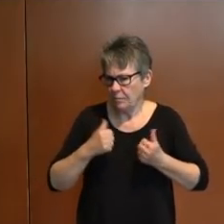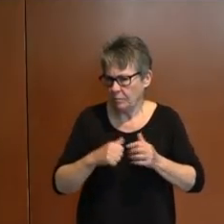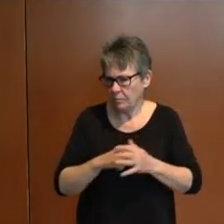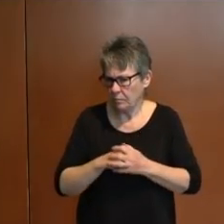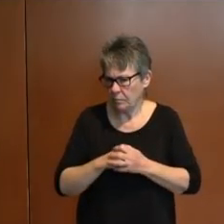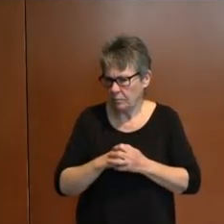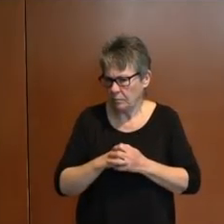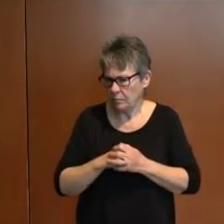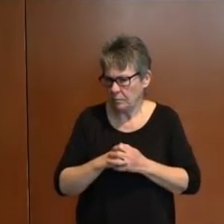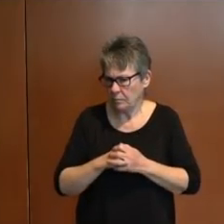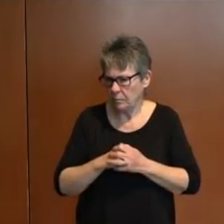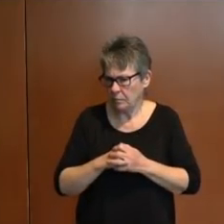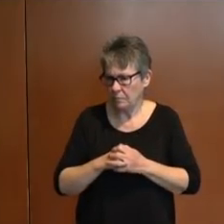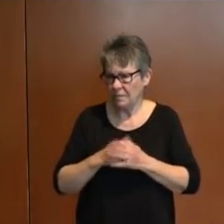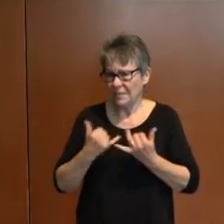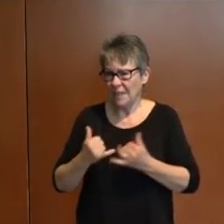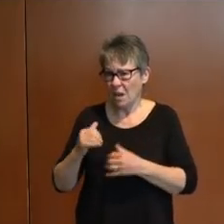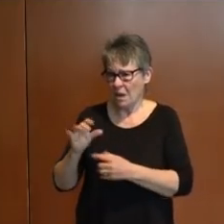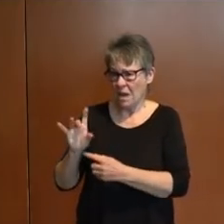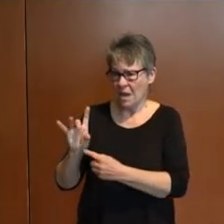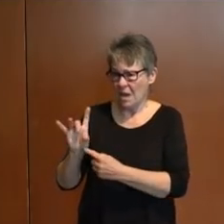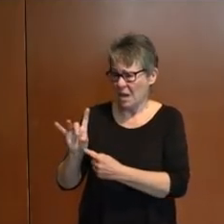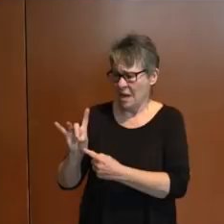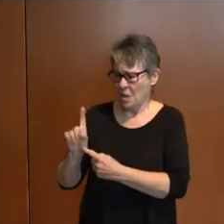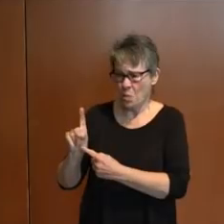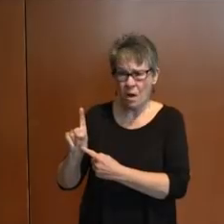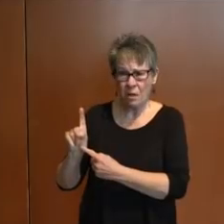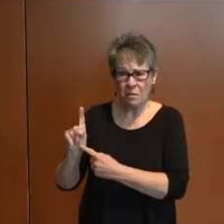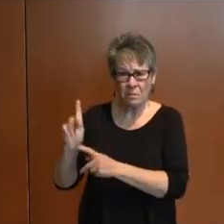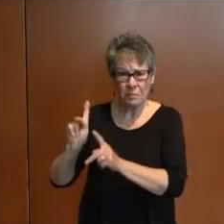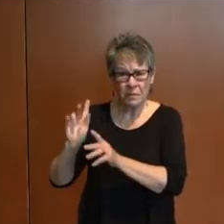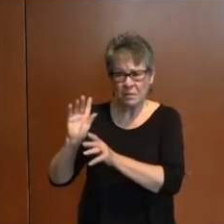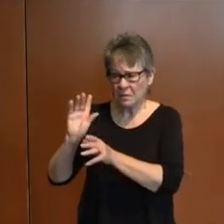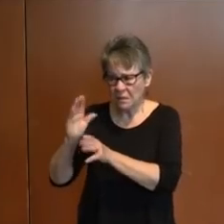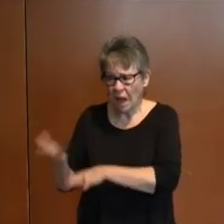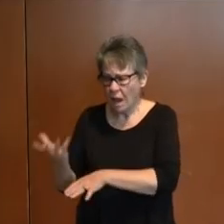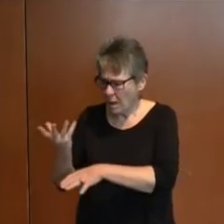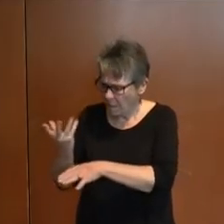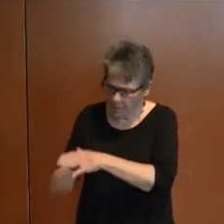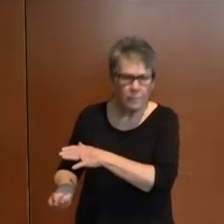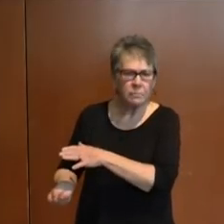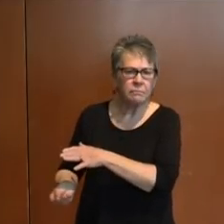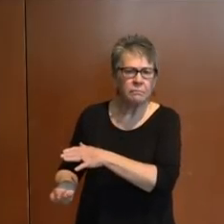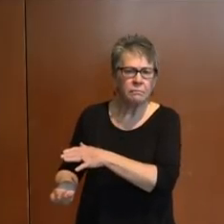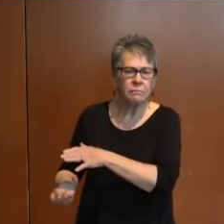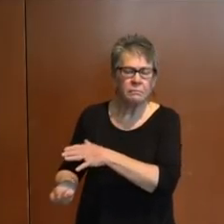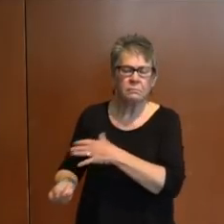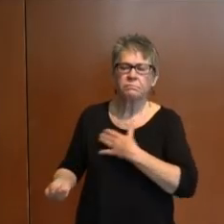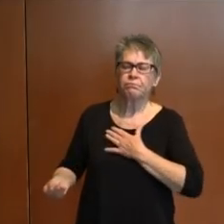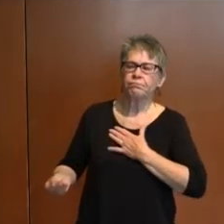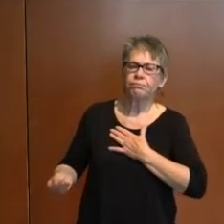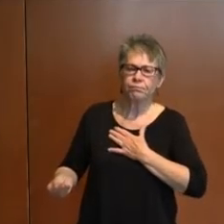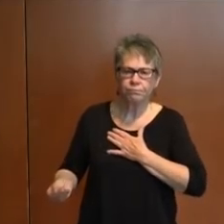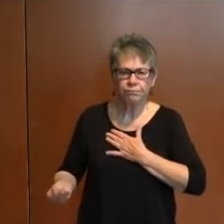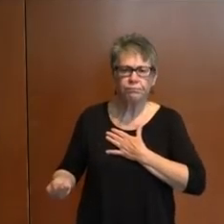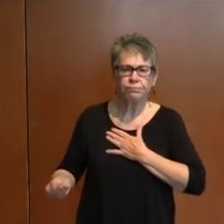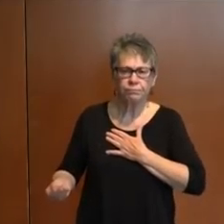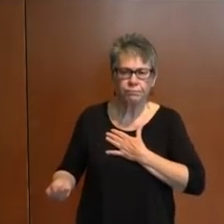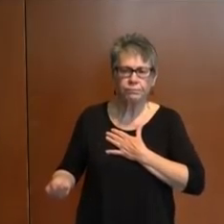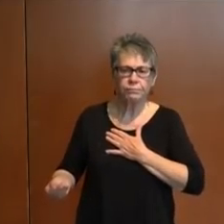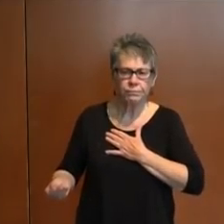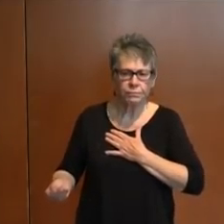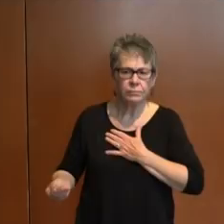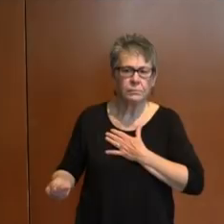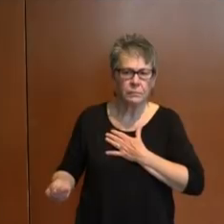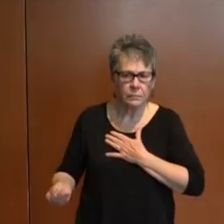we've lost. Our job collectively, our job, all of us, including those watching, the 9 million of us in this great state, is to continue